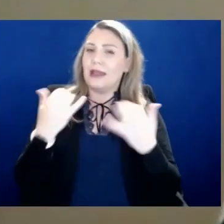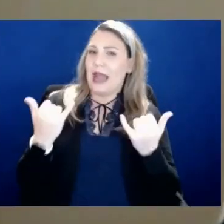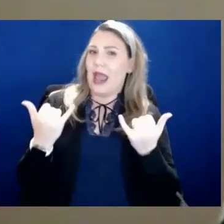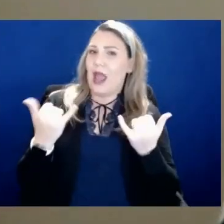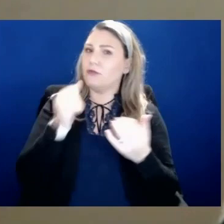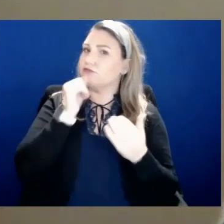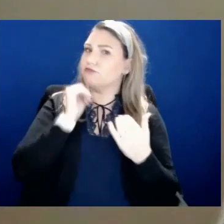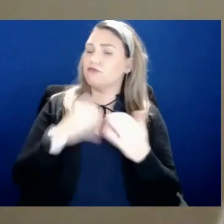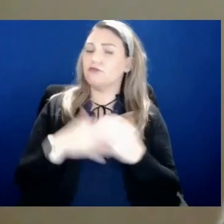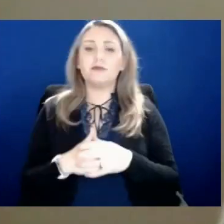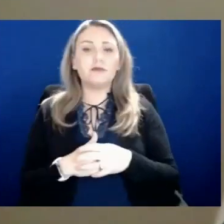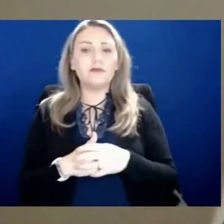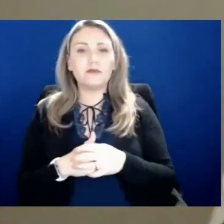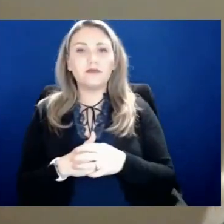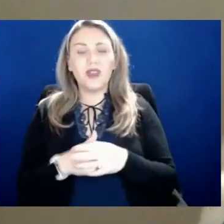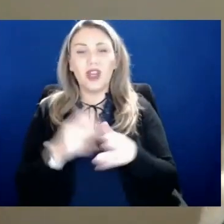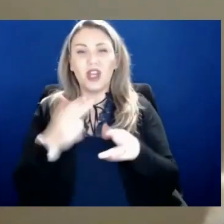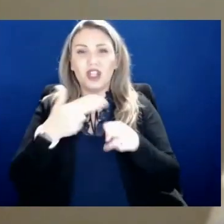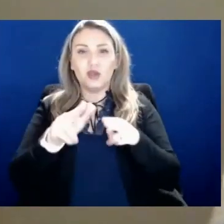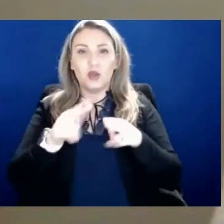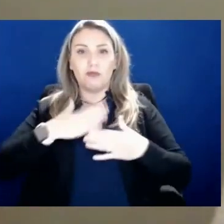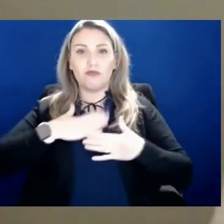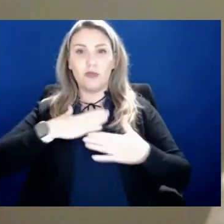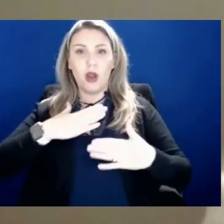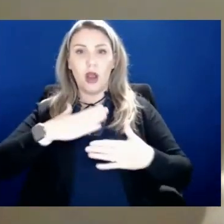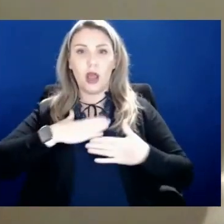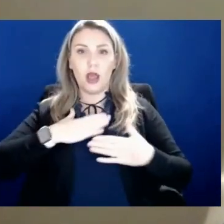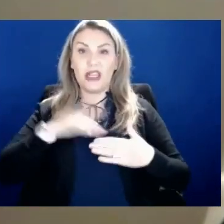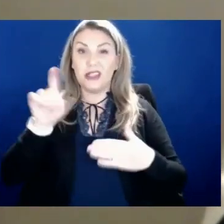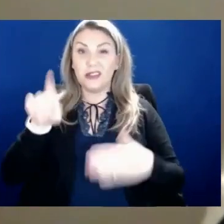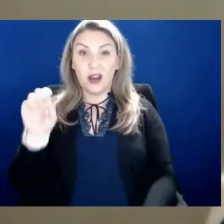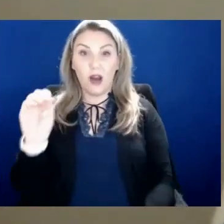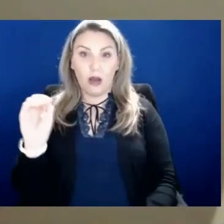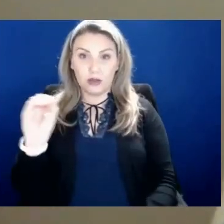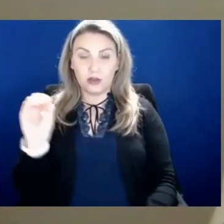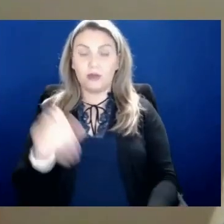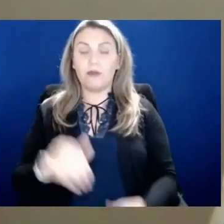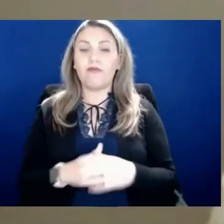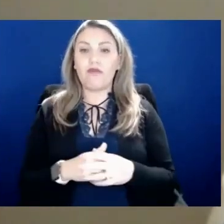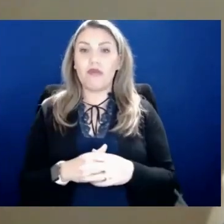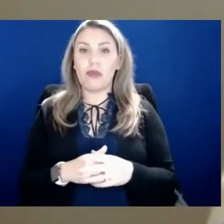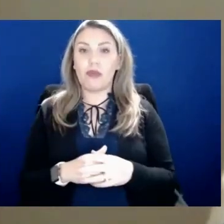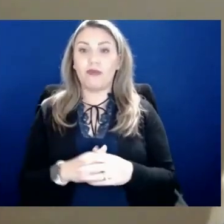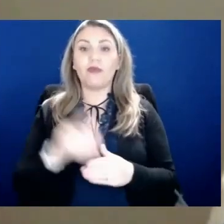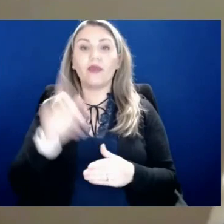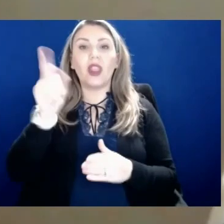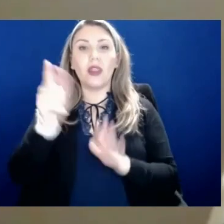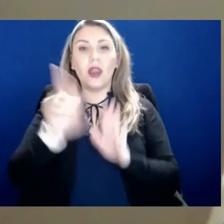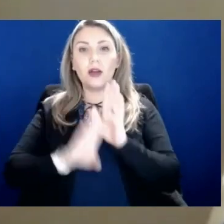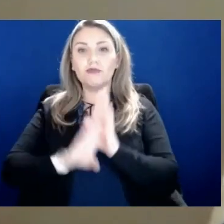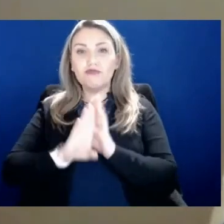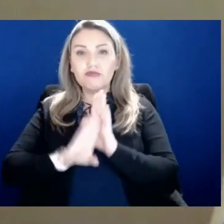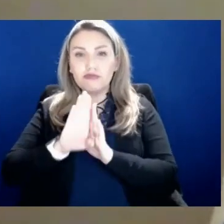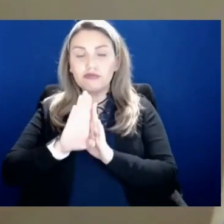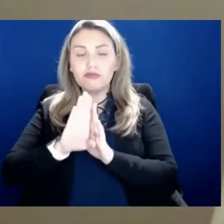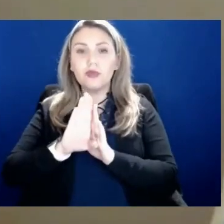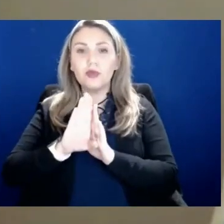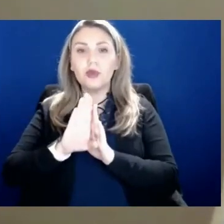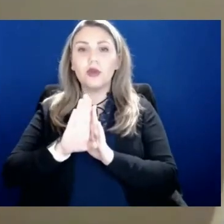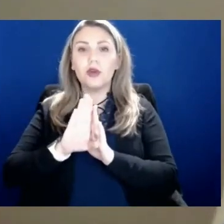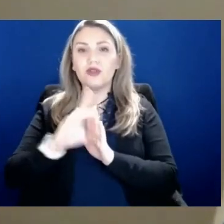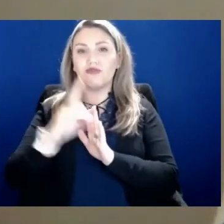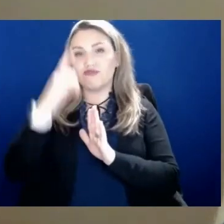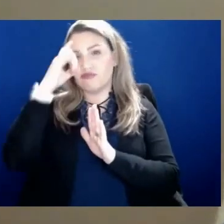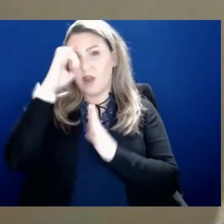Started out with a shortness of breath where I required oxygen, and then later developed brain